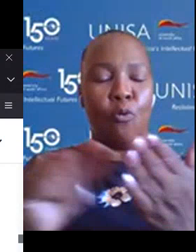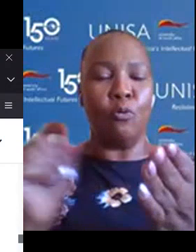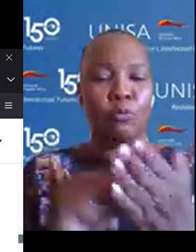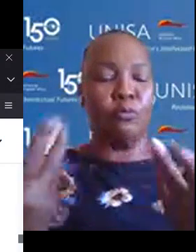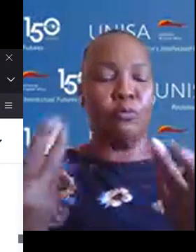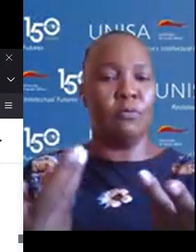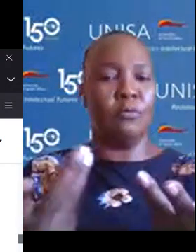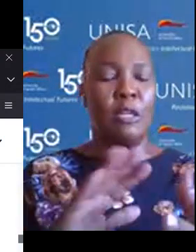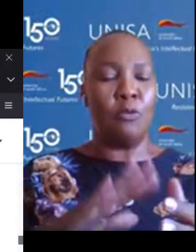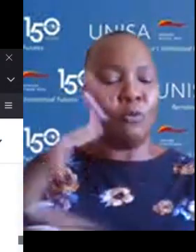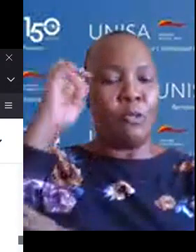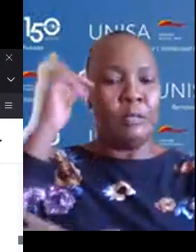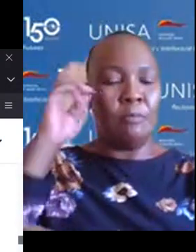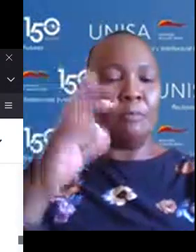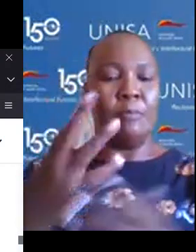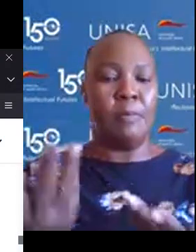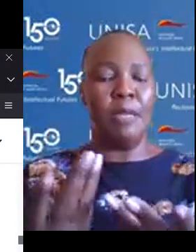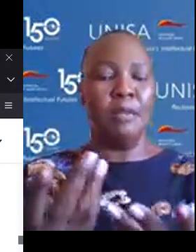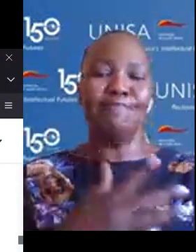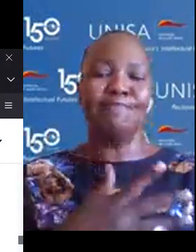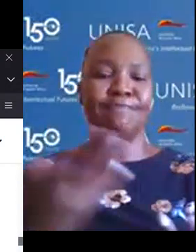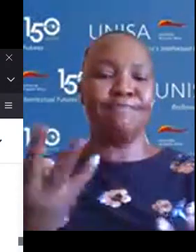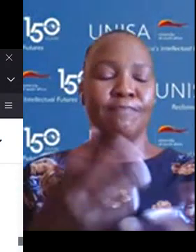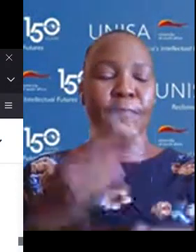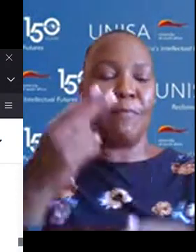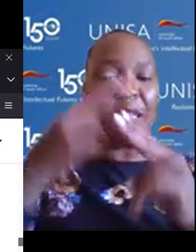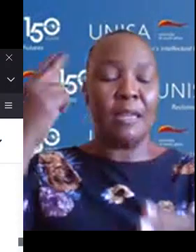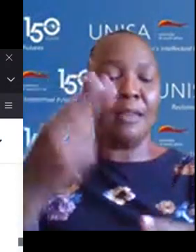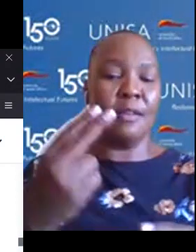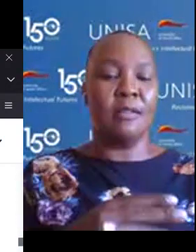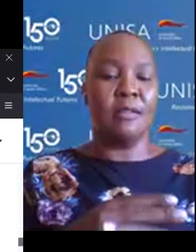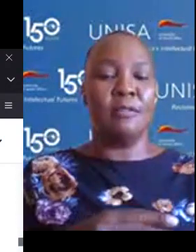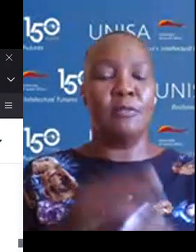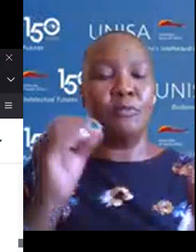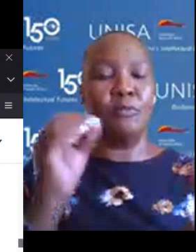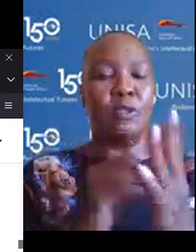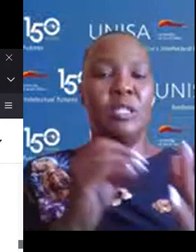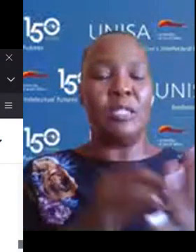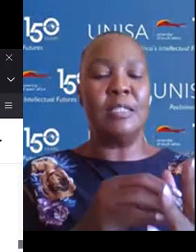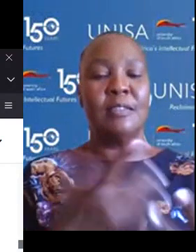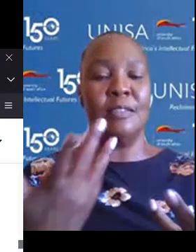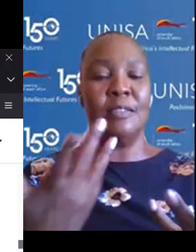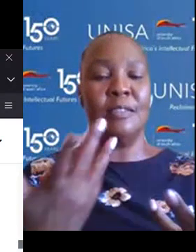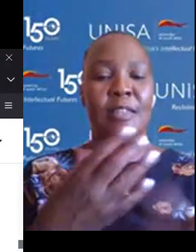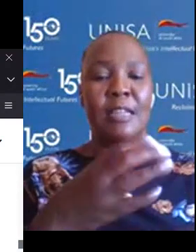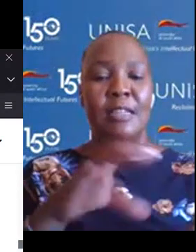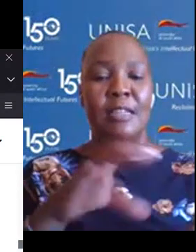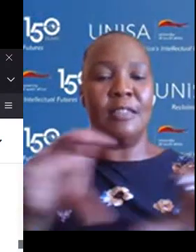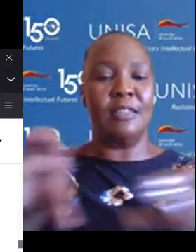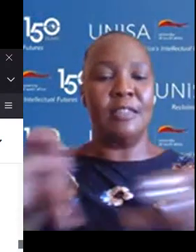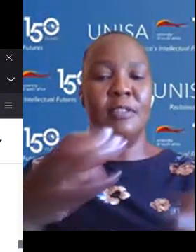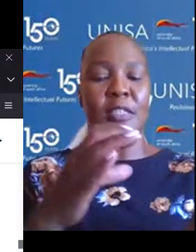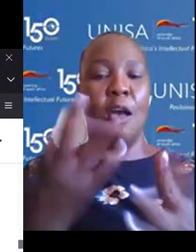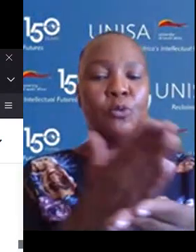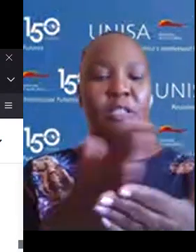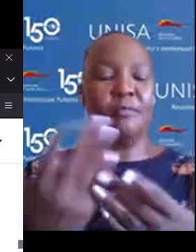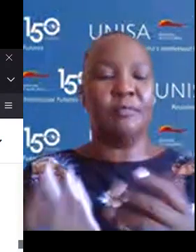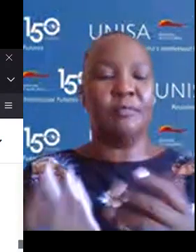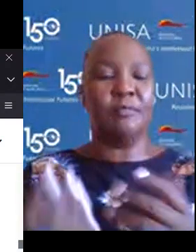you want to remember. And then finally, for this activity, we're just going to show you how to share it.